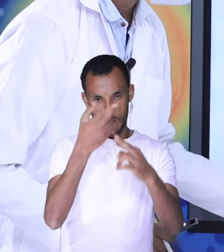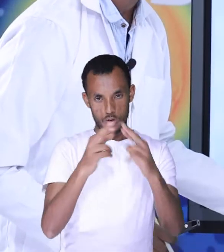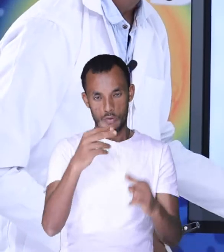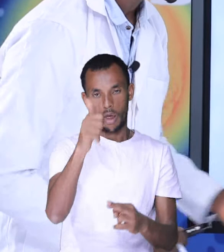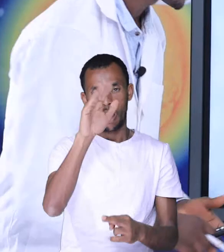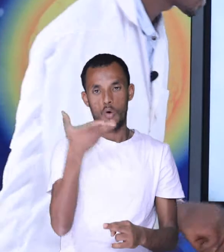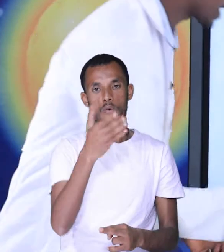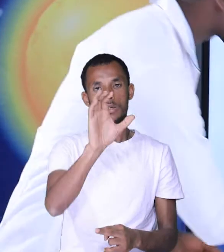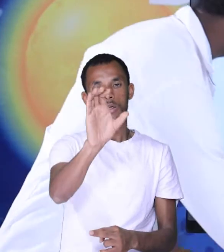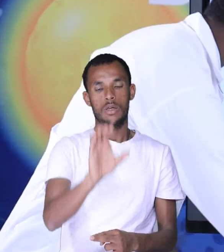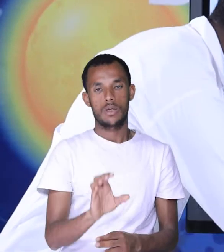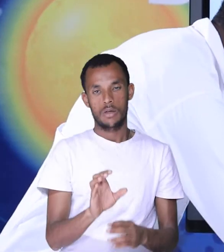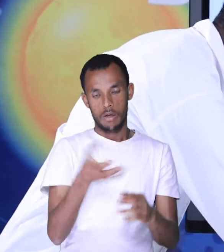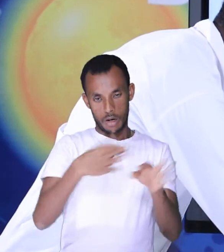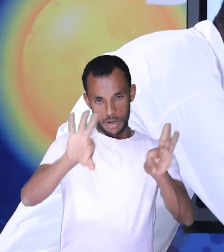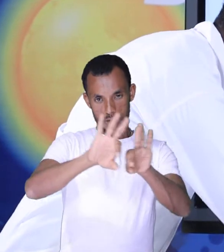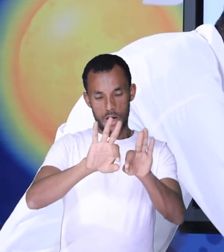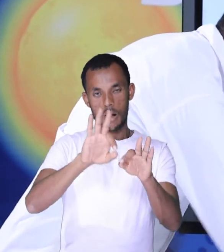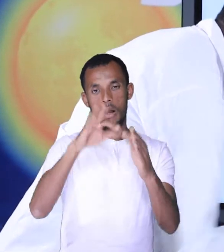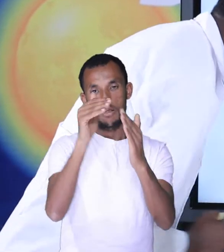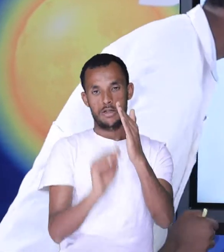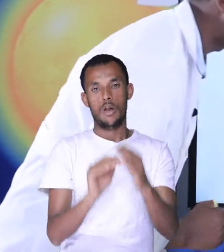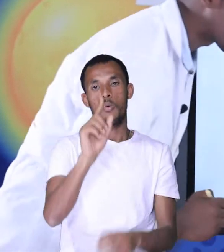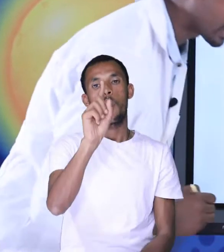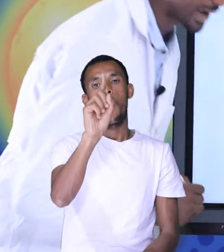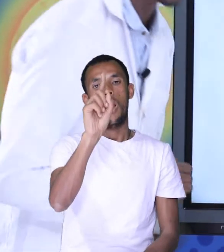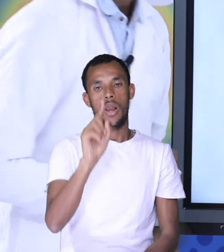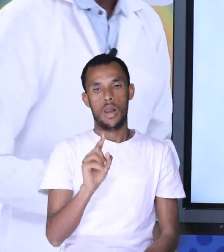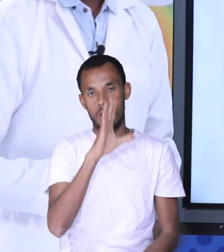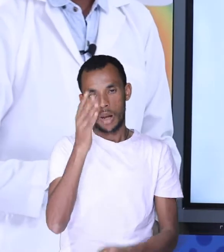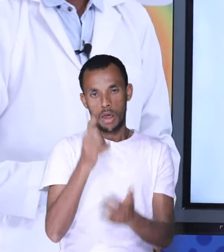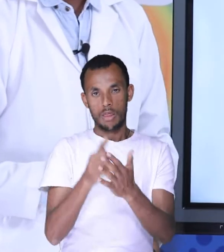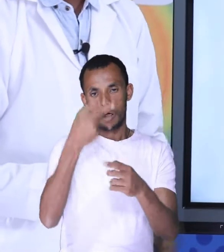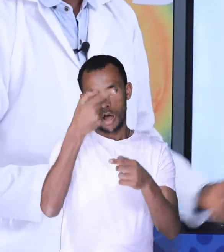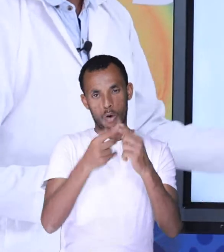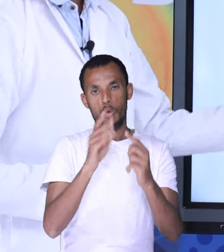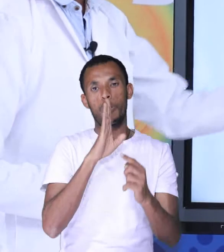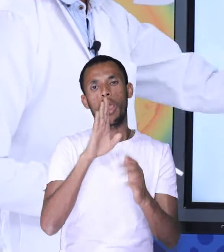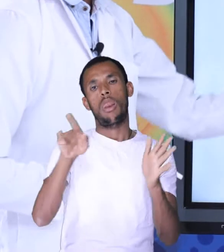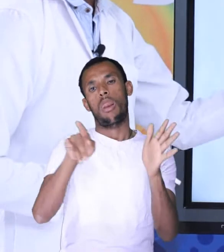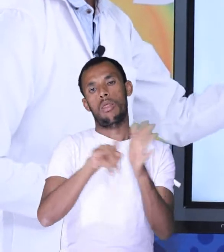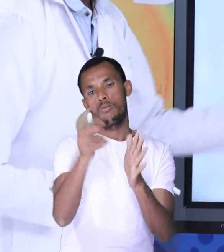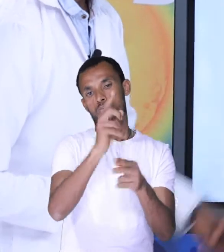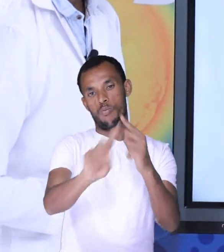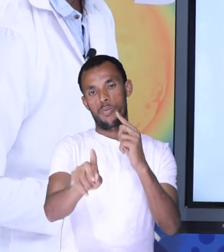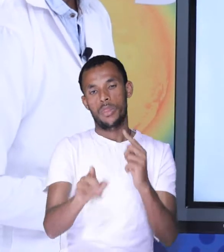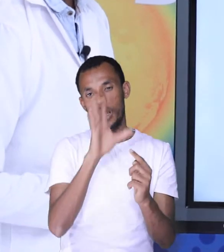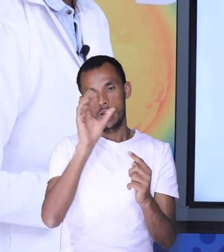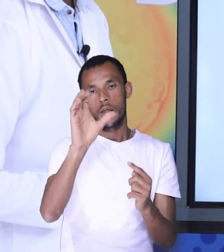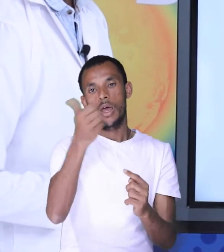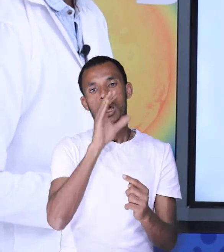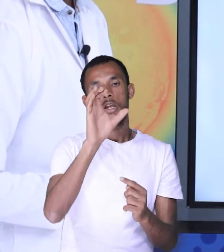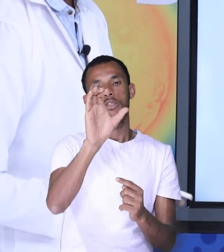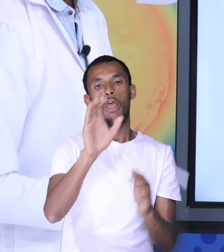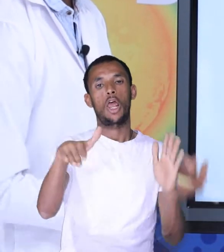A to C is necessarily less than 1. And it cannot be negative because both A and C